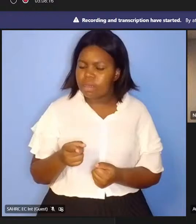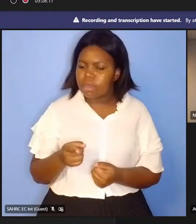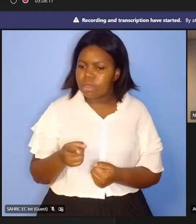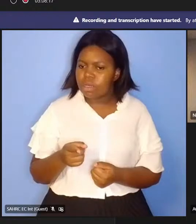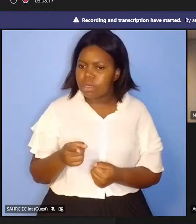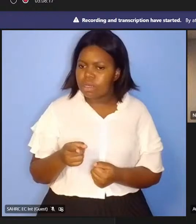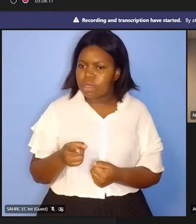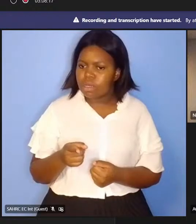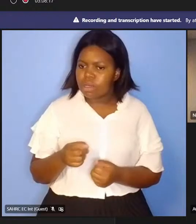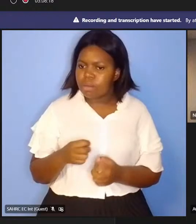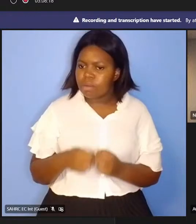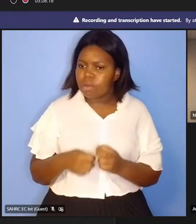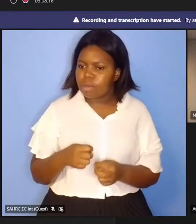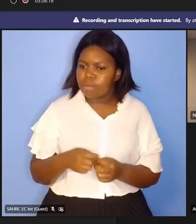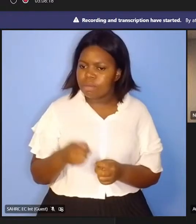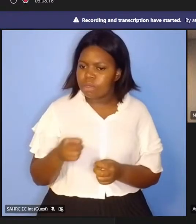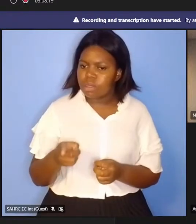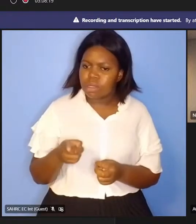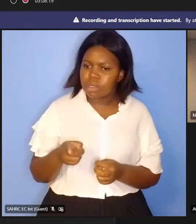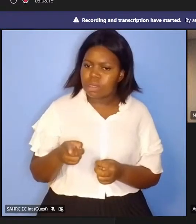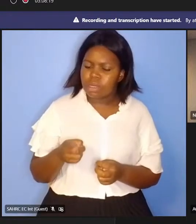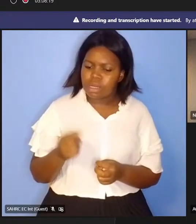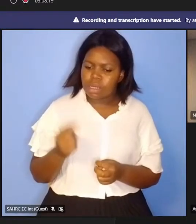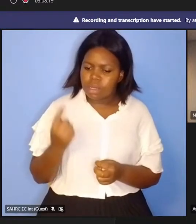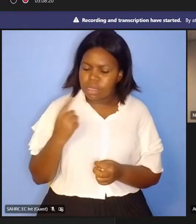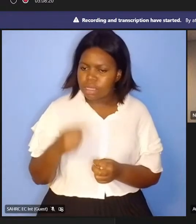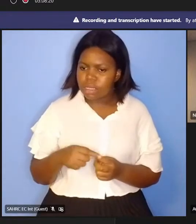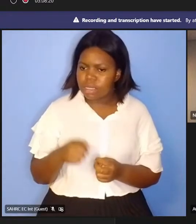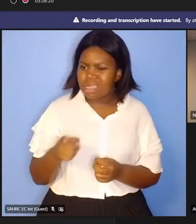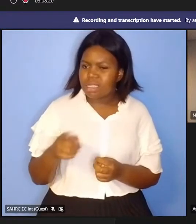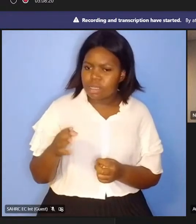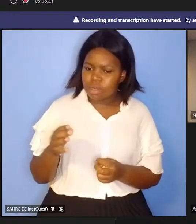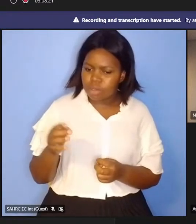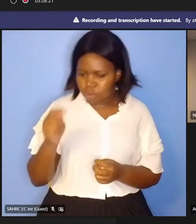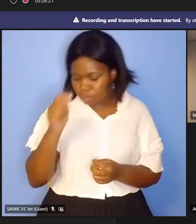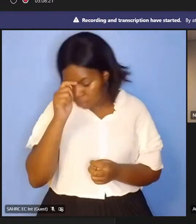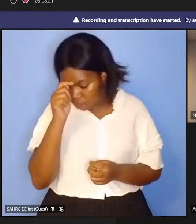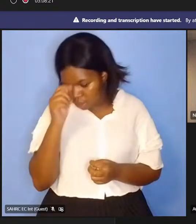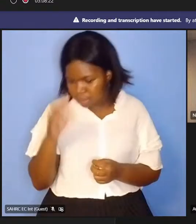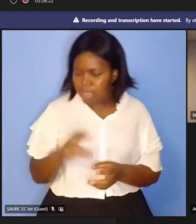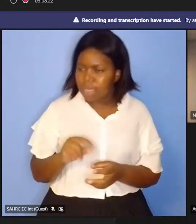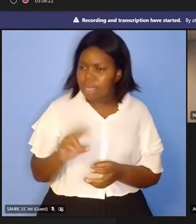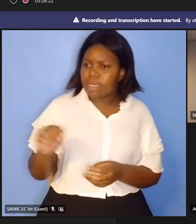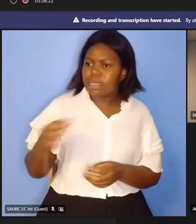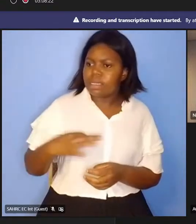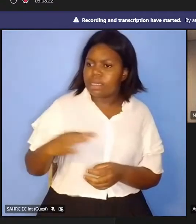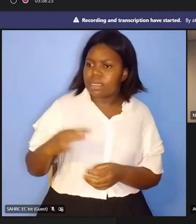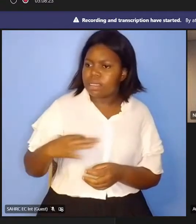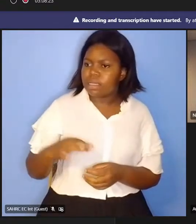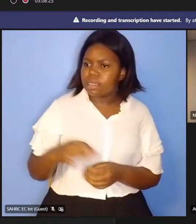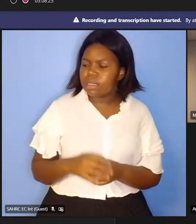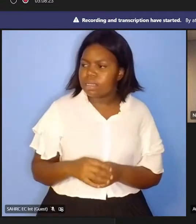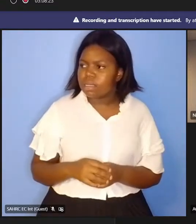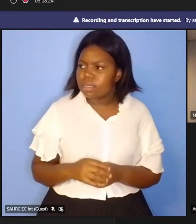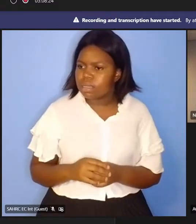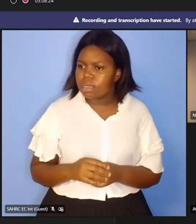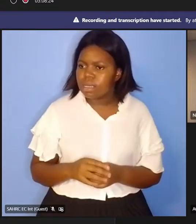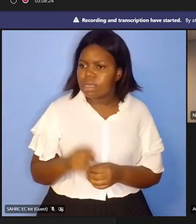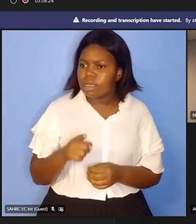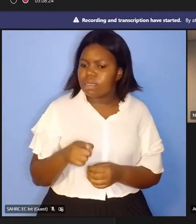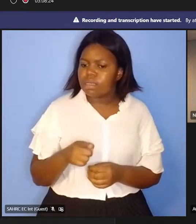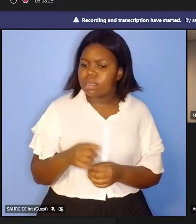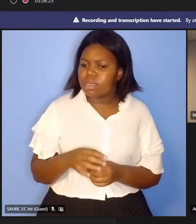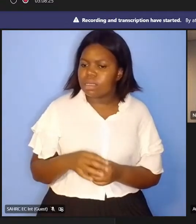in relation to boys and girls? Is there some religious argument for that, or is it